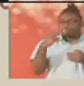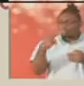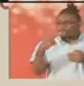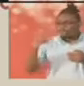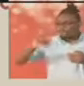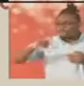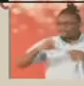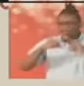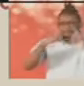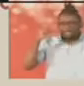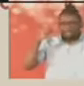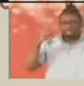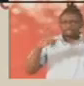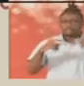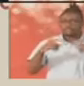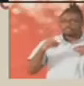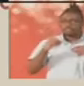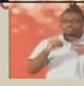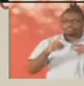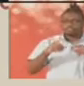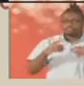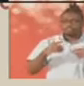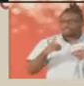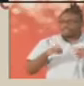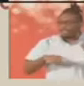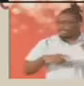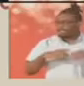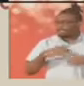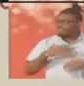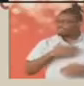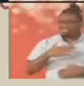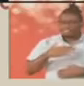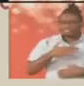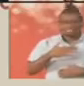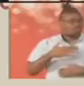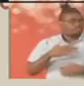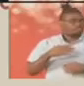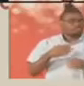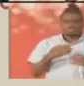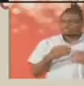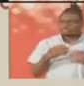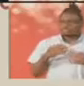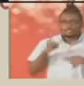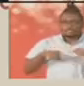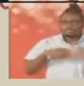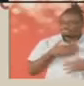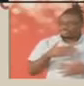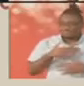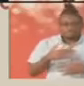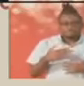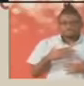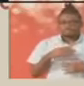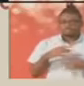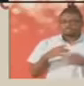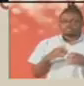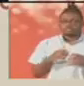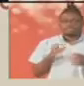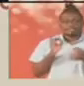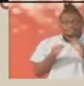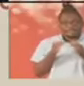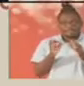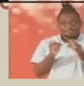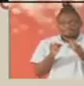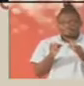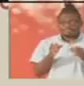Sometimes you put the mask on and then realize, but there is no exchange of air. Masks made from fabric loosely woven. So I have seen people with knitted